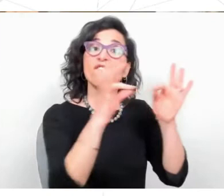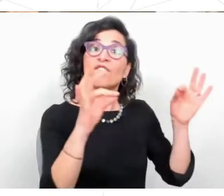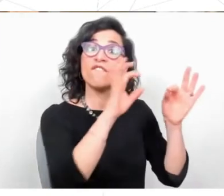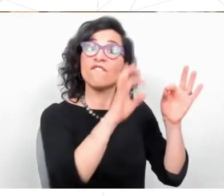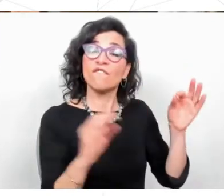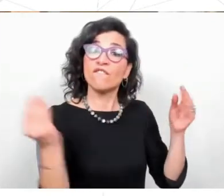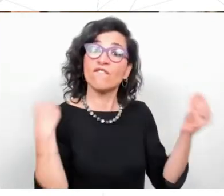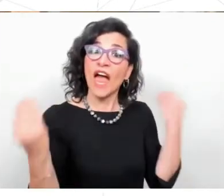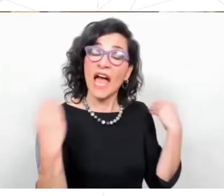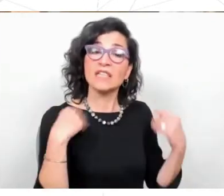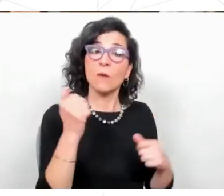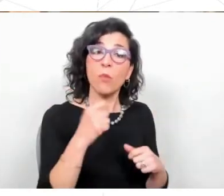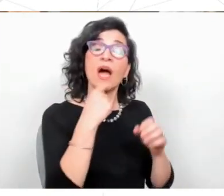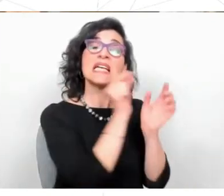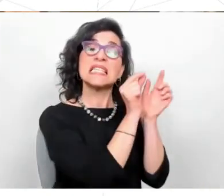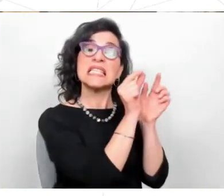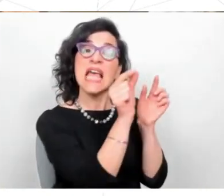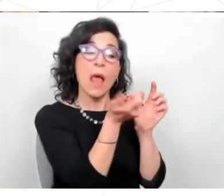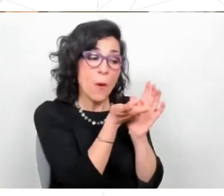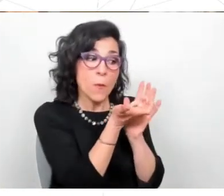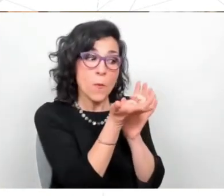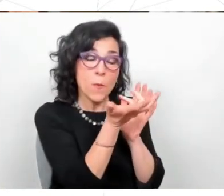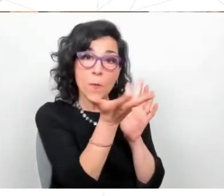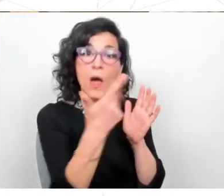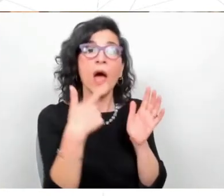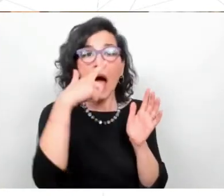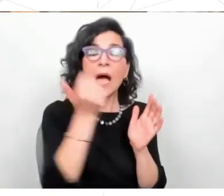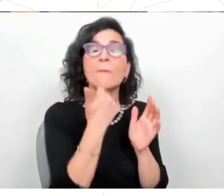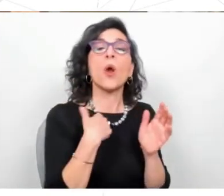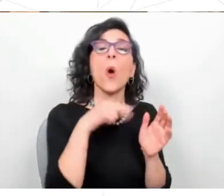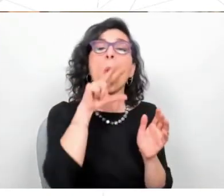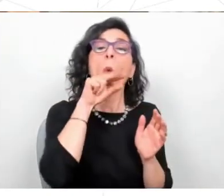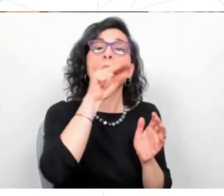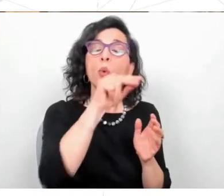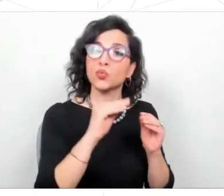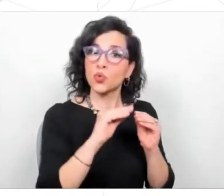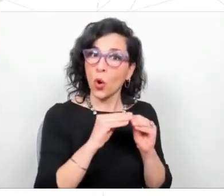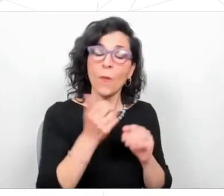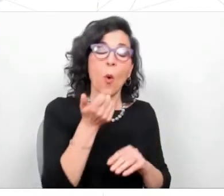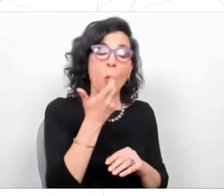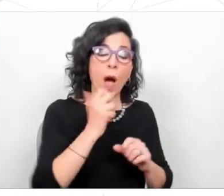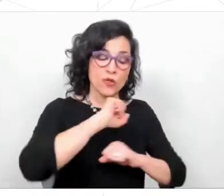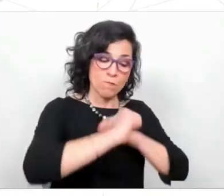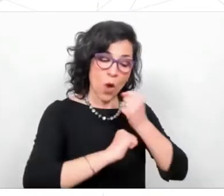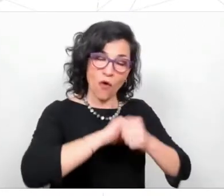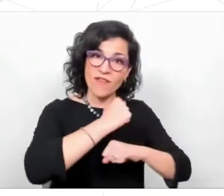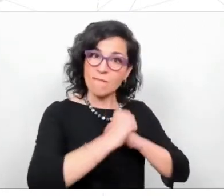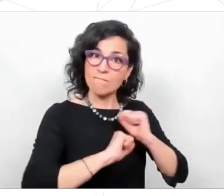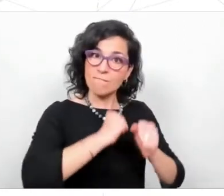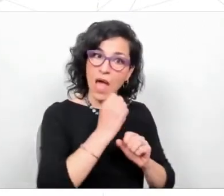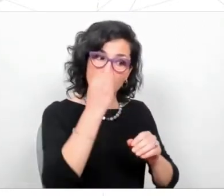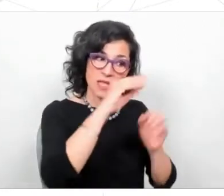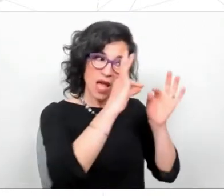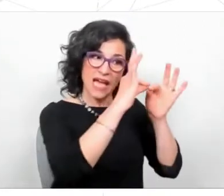counts as well to help us figure out how to pronounce things, to understand how many beats are in a particular